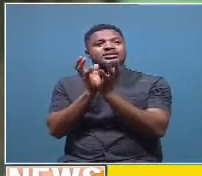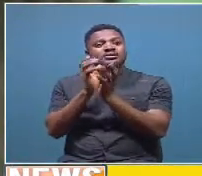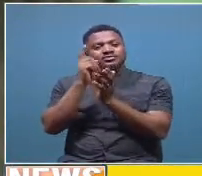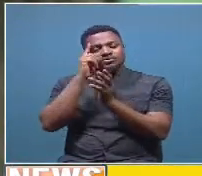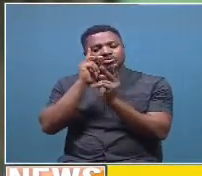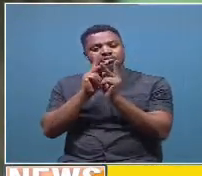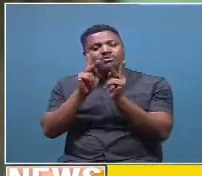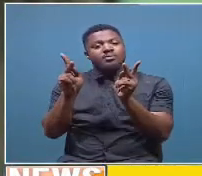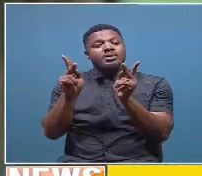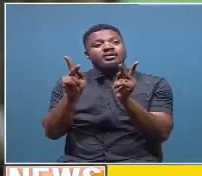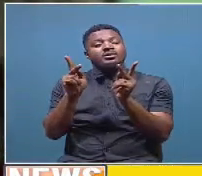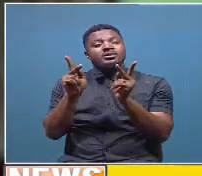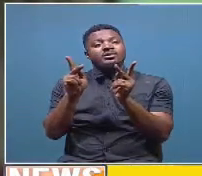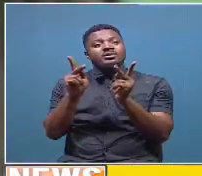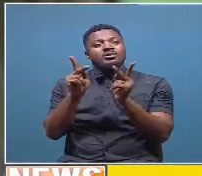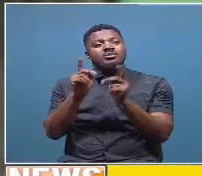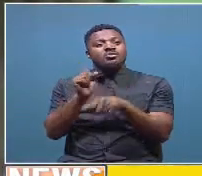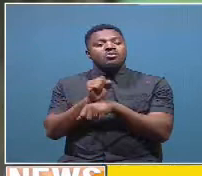for public,